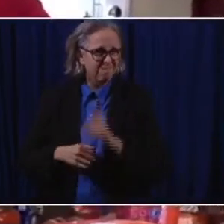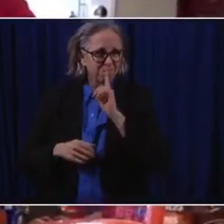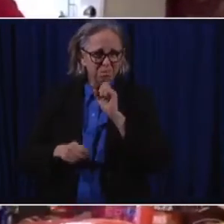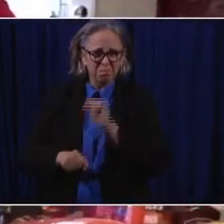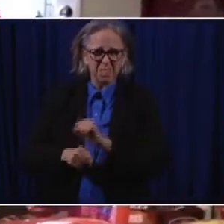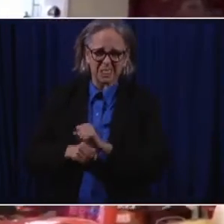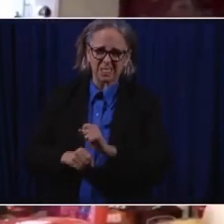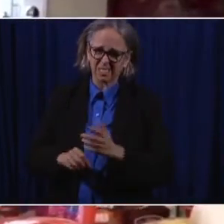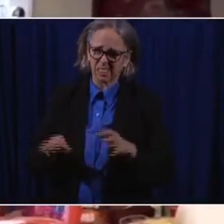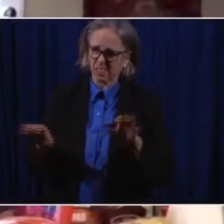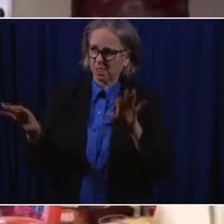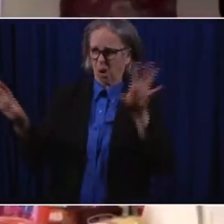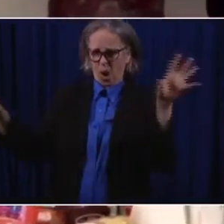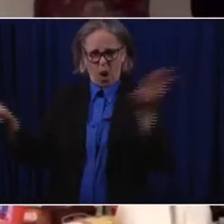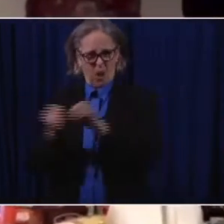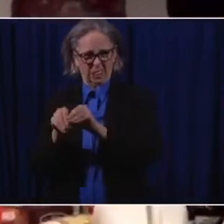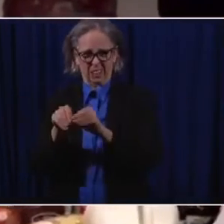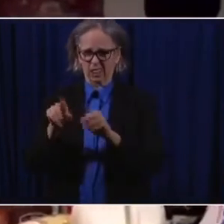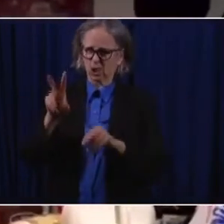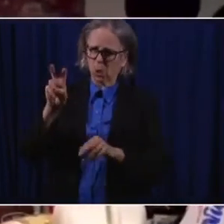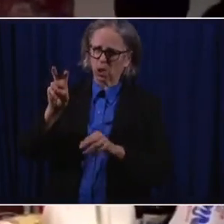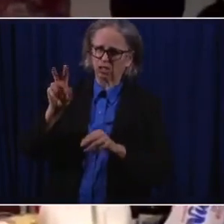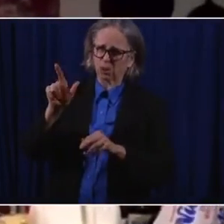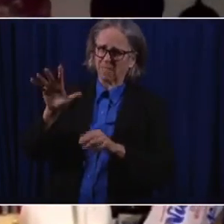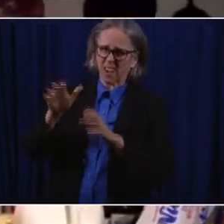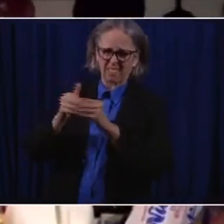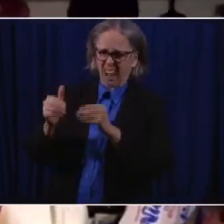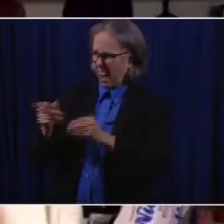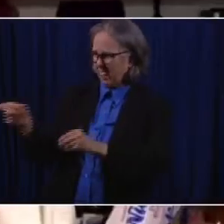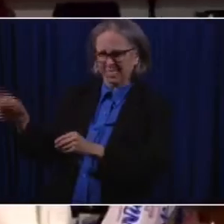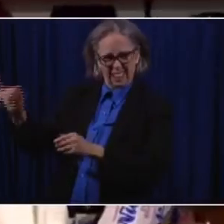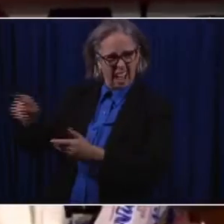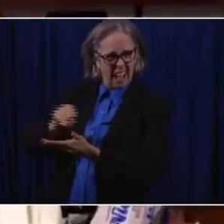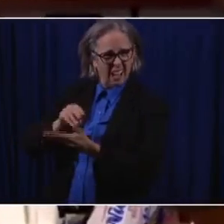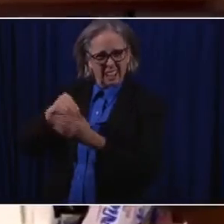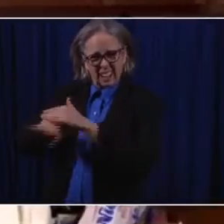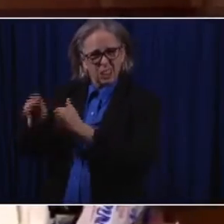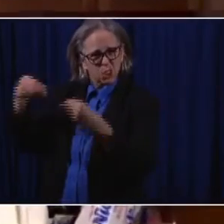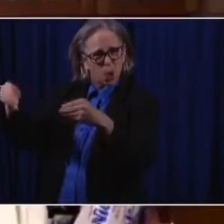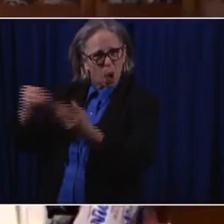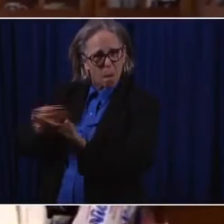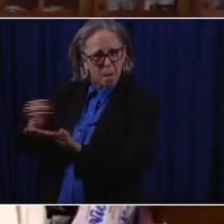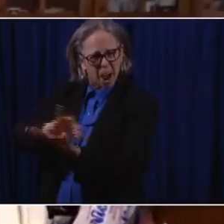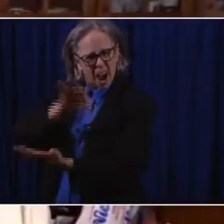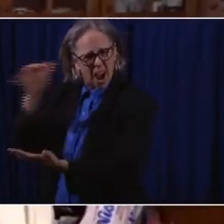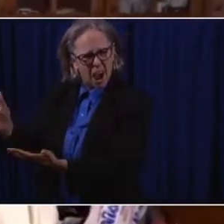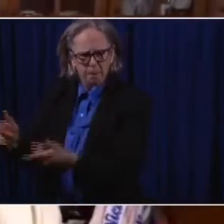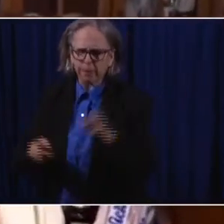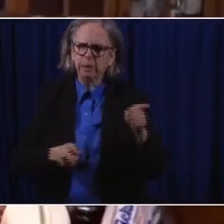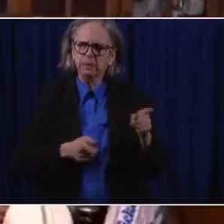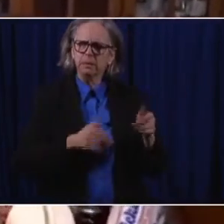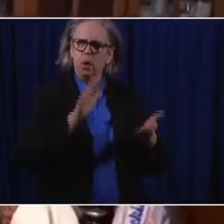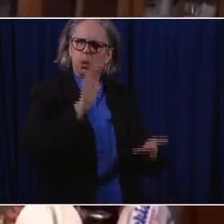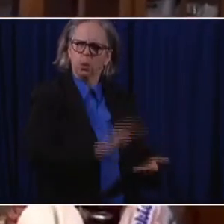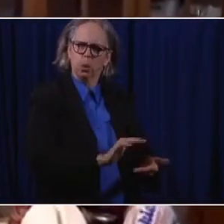$225 that you can get for giving a $25 donation to the food banks.